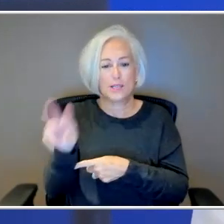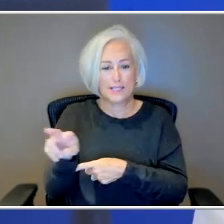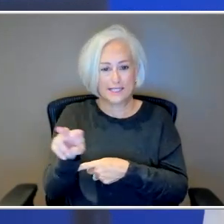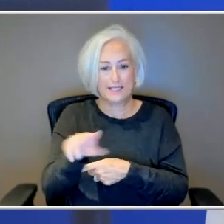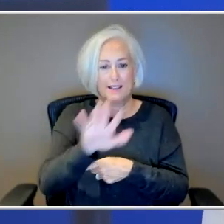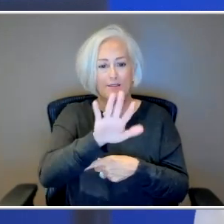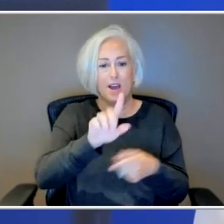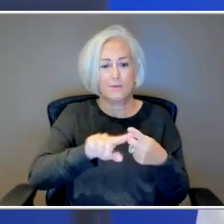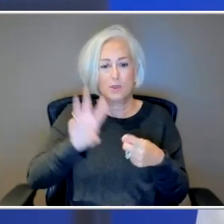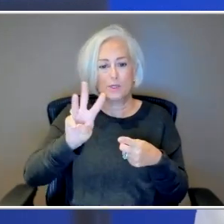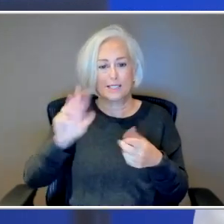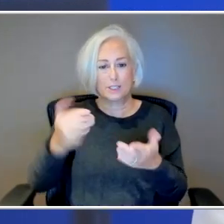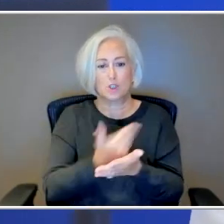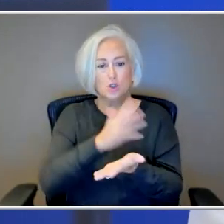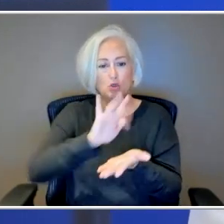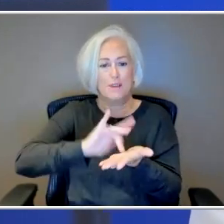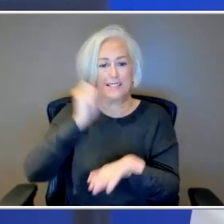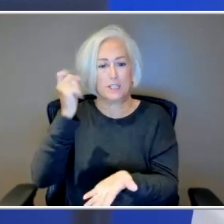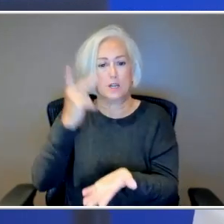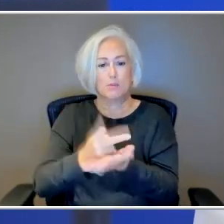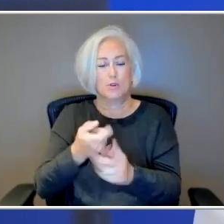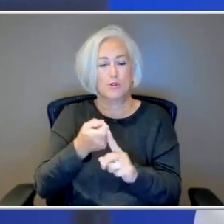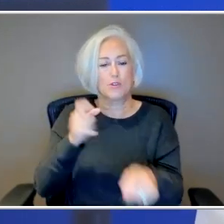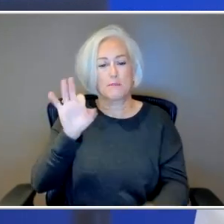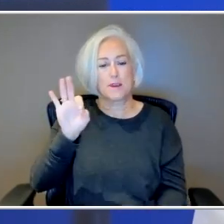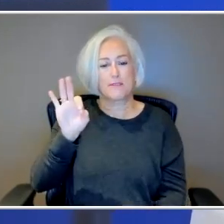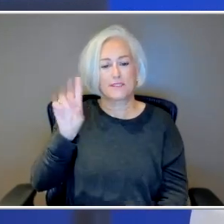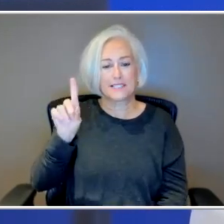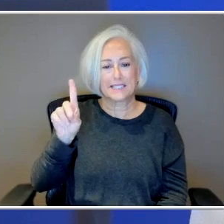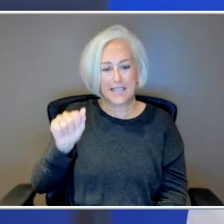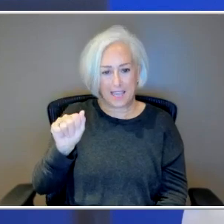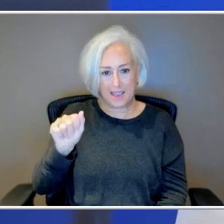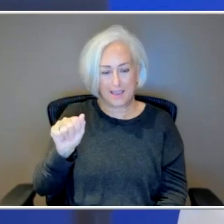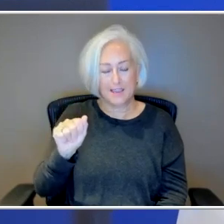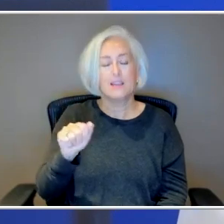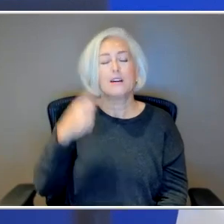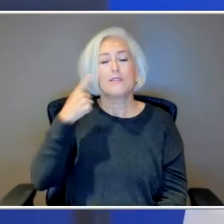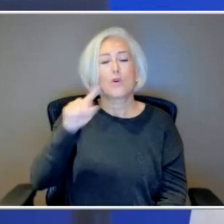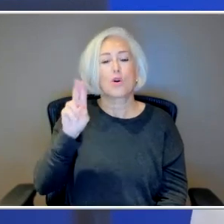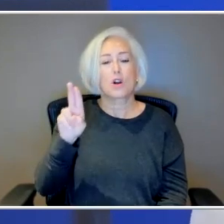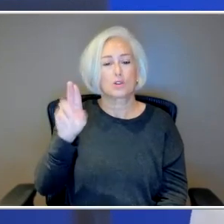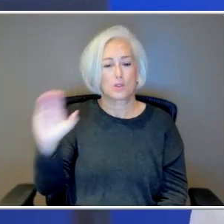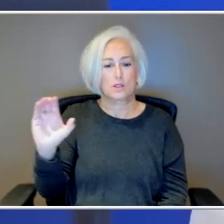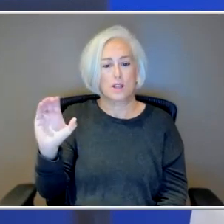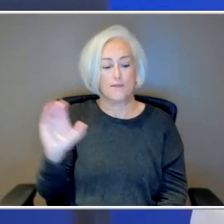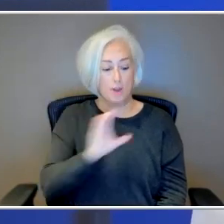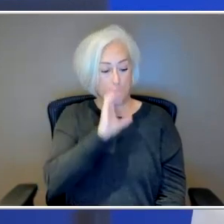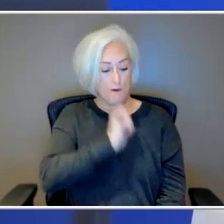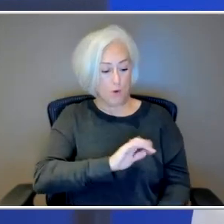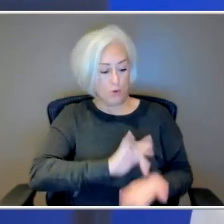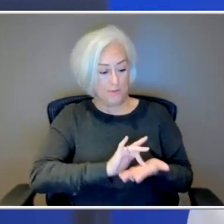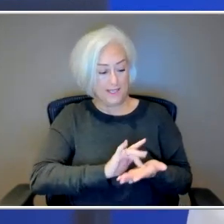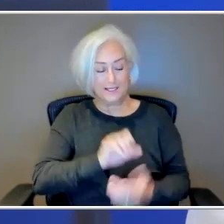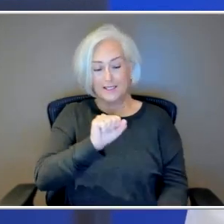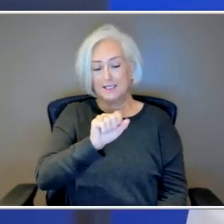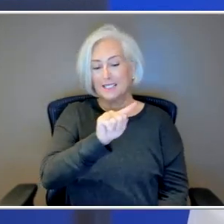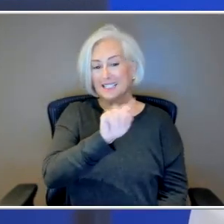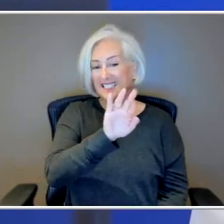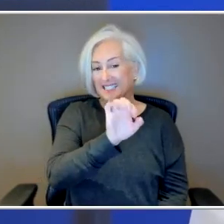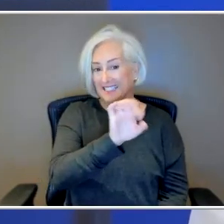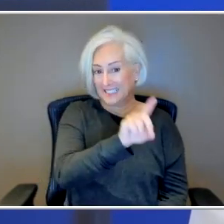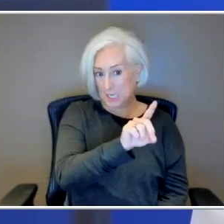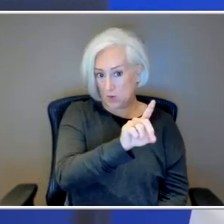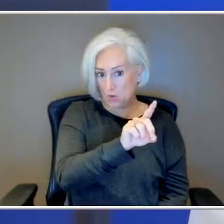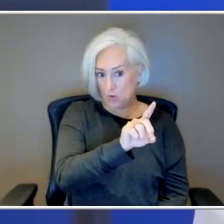FDA for new medications to treat ulcerative colitis. So the older medications we have are steroids. And this is something I